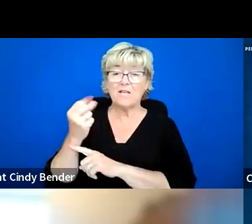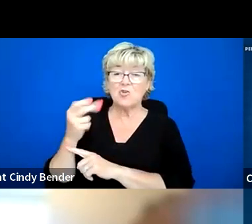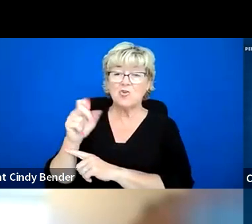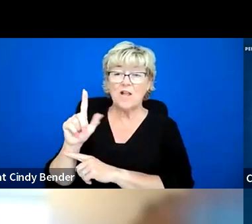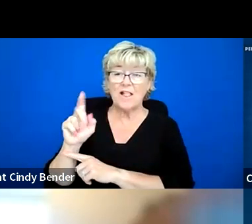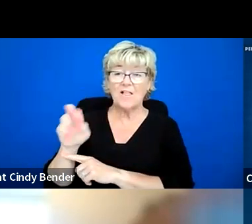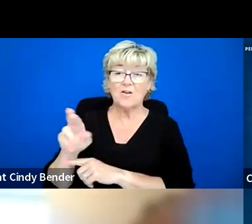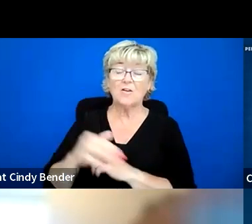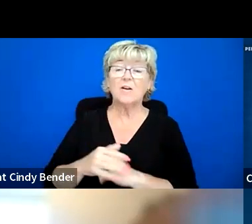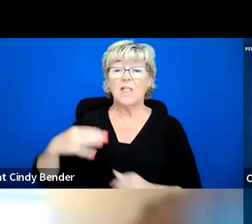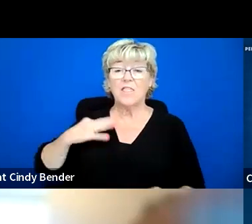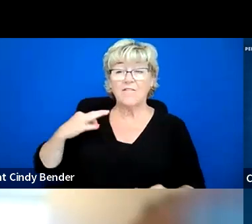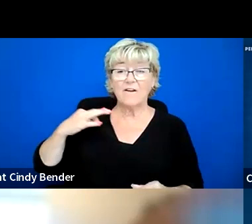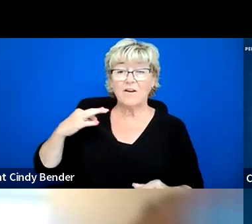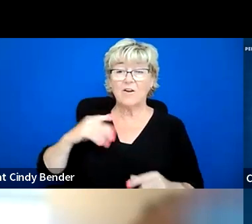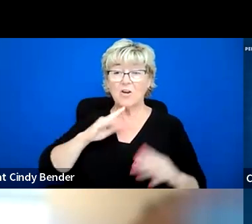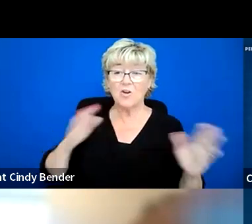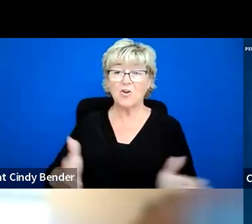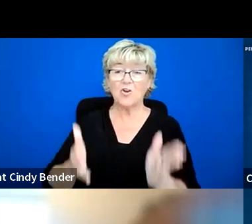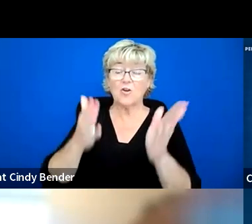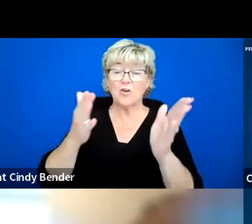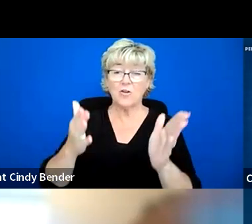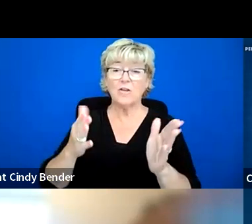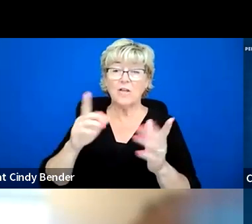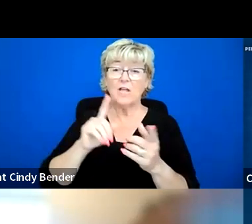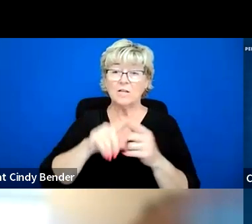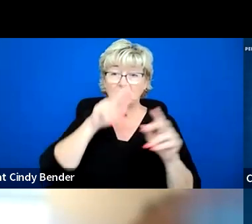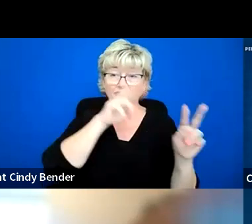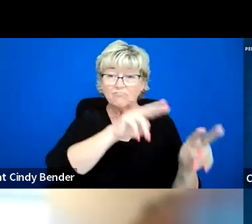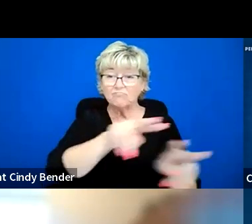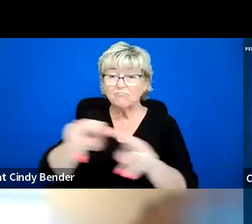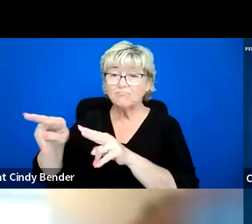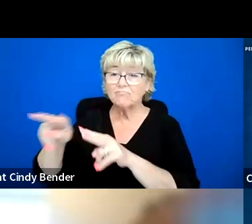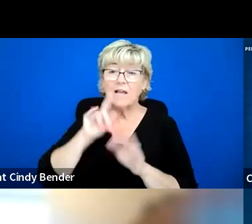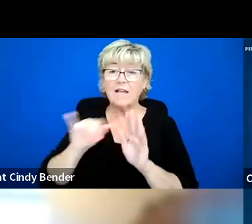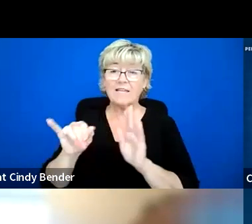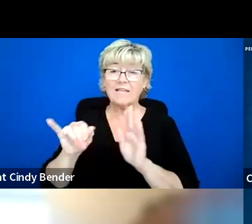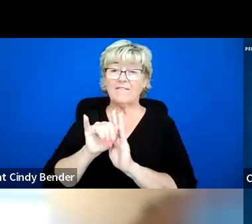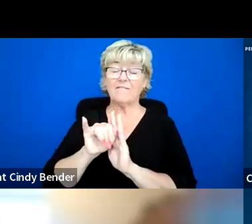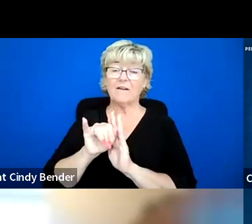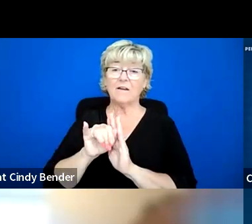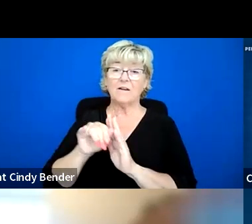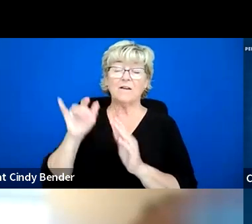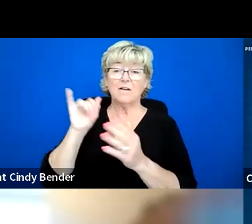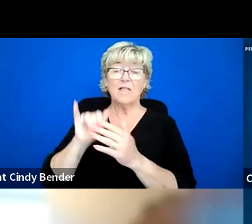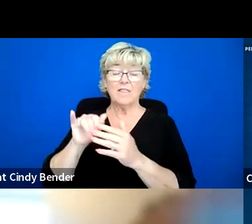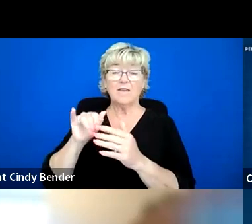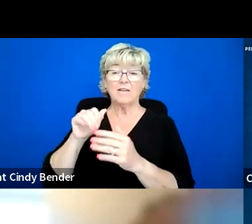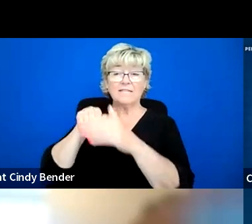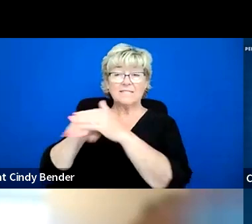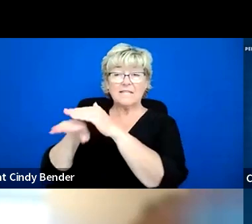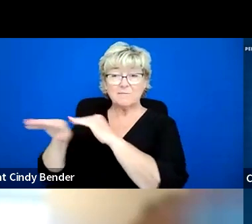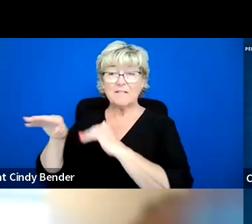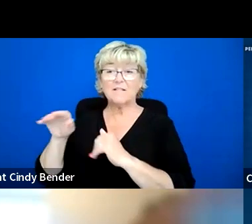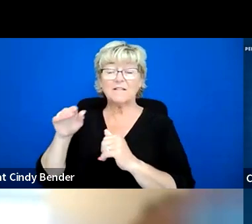so the volunteers are also encouraged, if they have the time, to tour the shelter to help identify or report accessibility obstacles to the